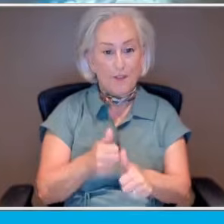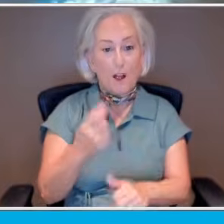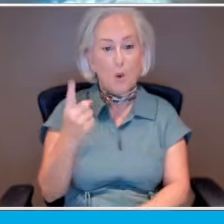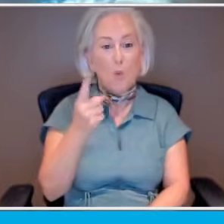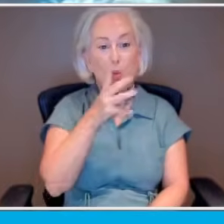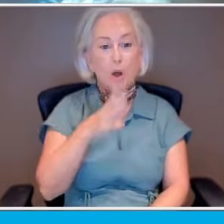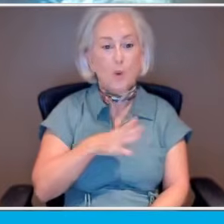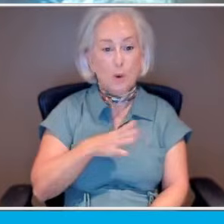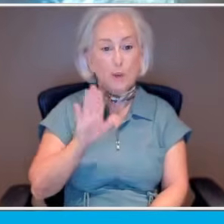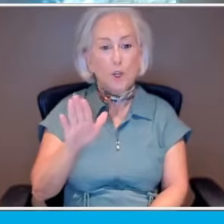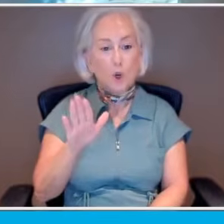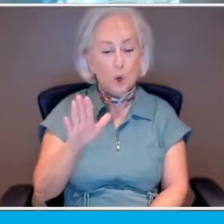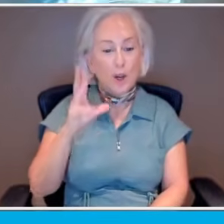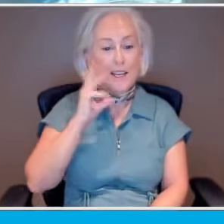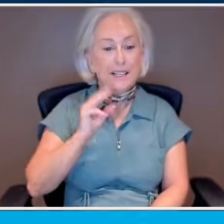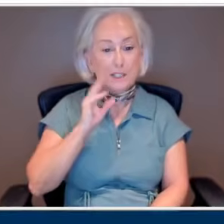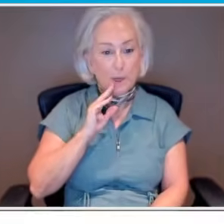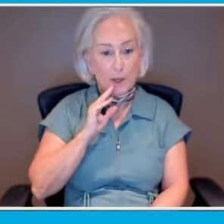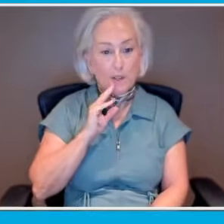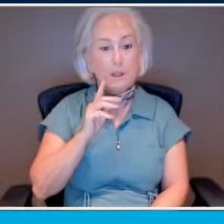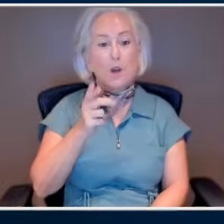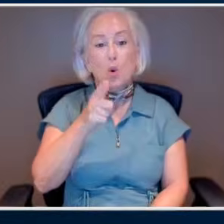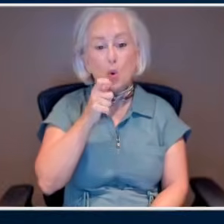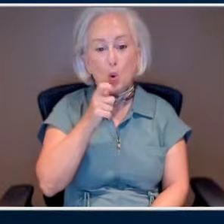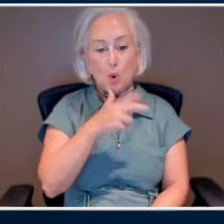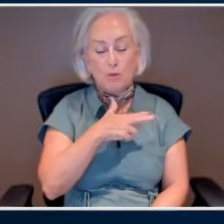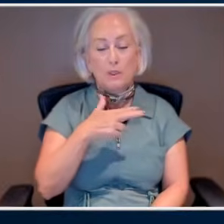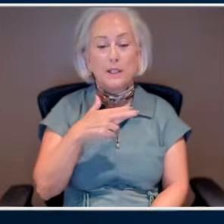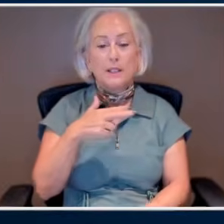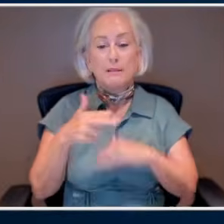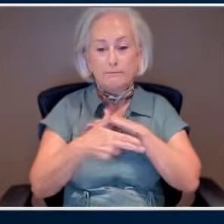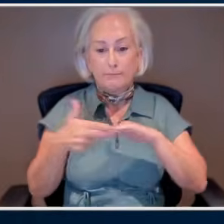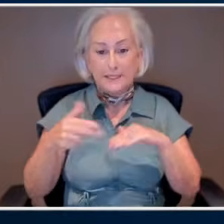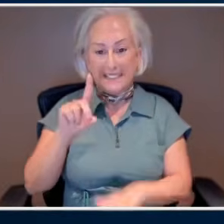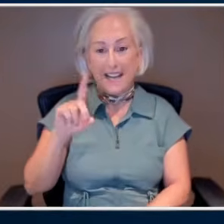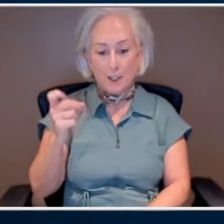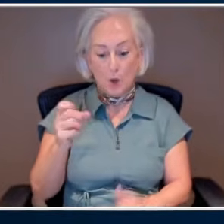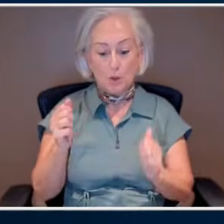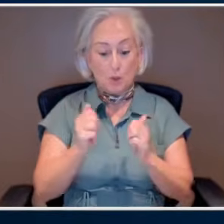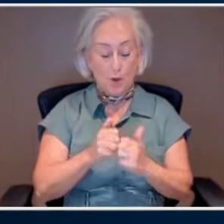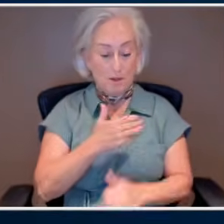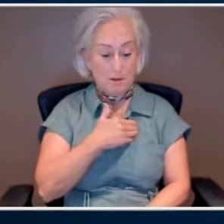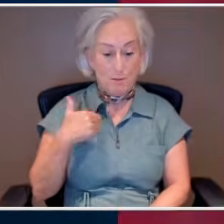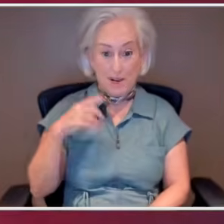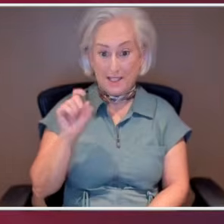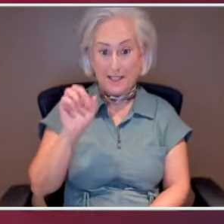was diagnosed with breast cancer, then melanoma. Friday at 8.